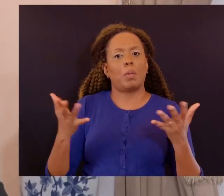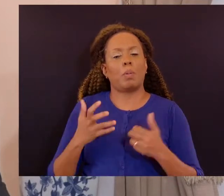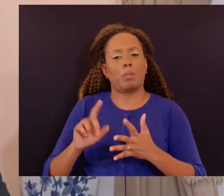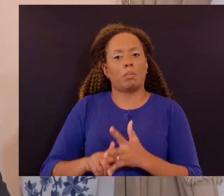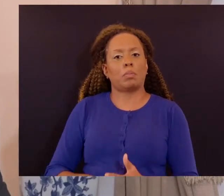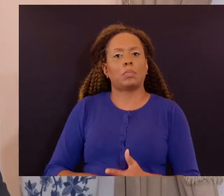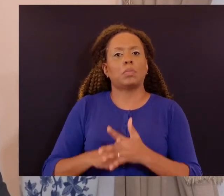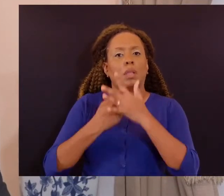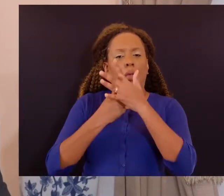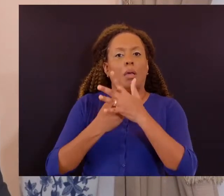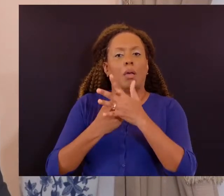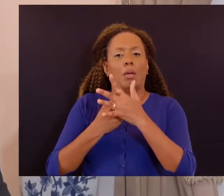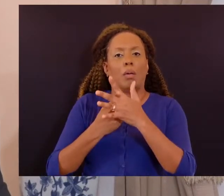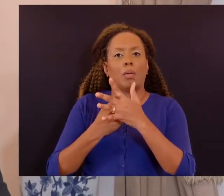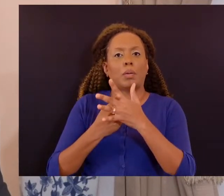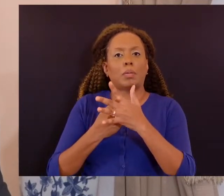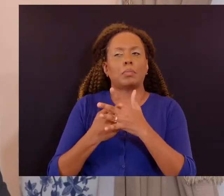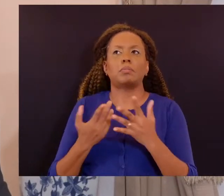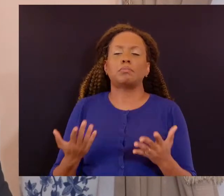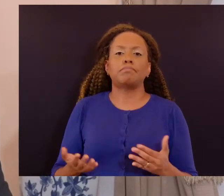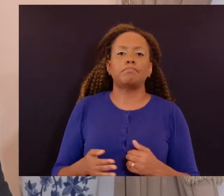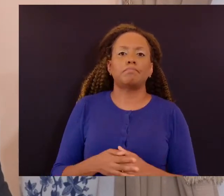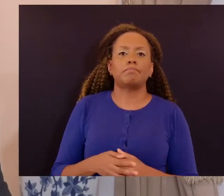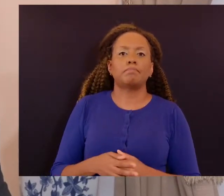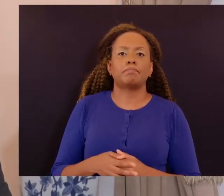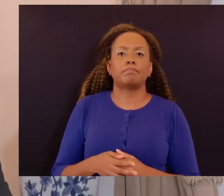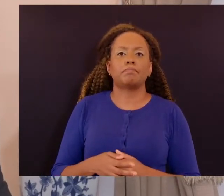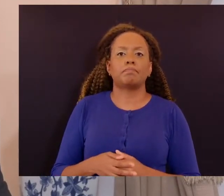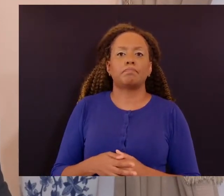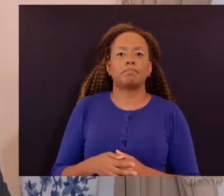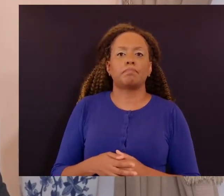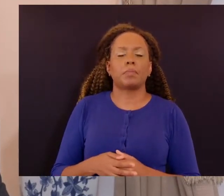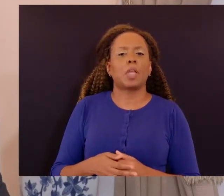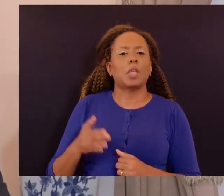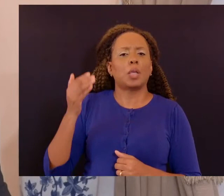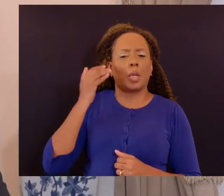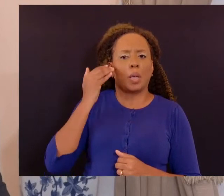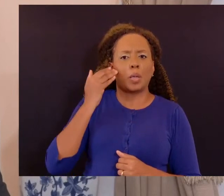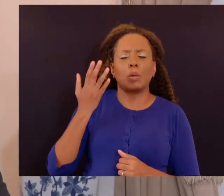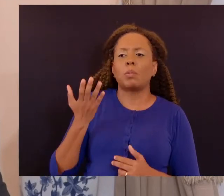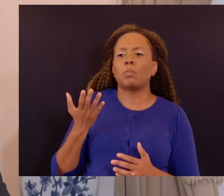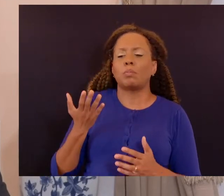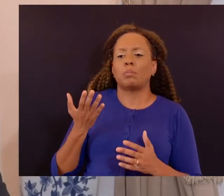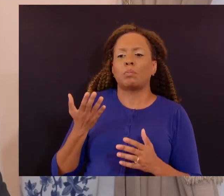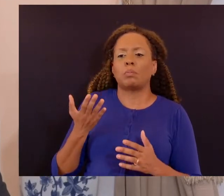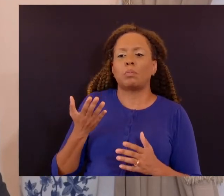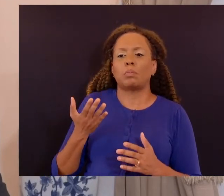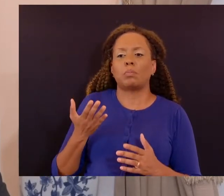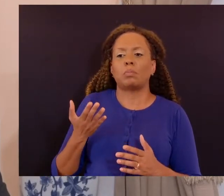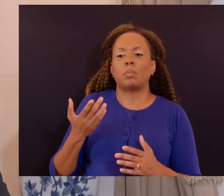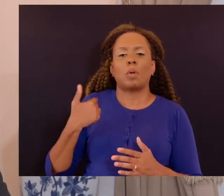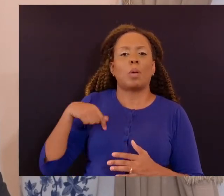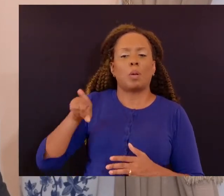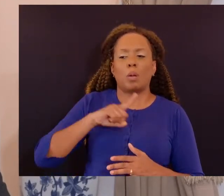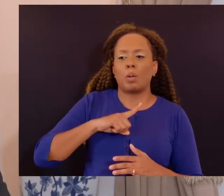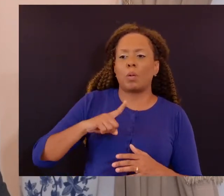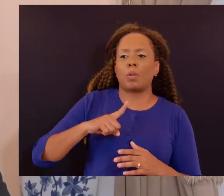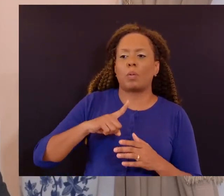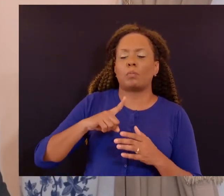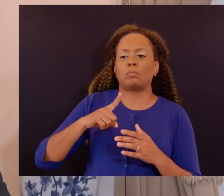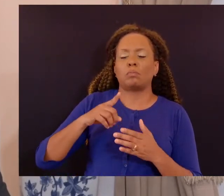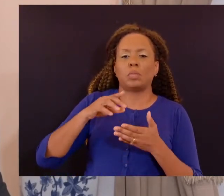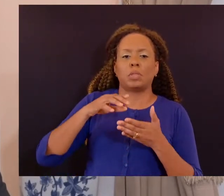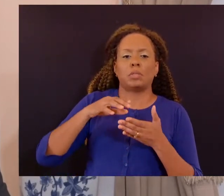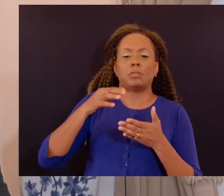would traditionally be introduced at the tertiary level, but we're introducing them at the secondary level to ensure